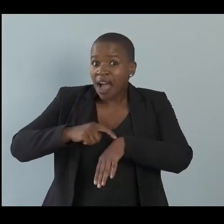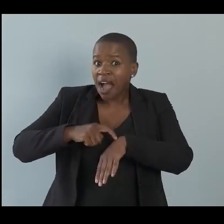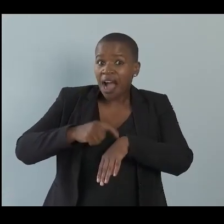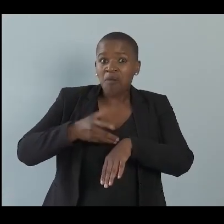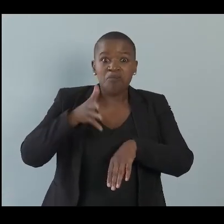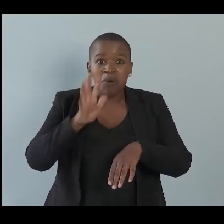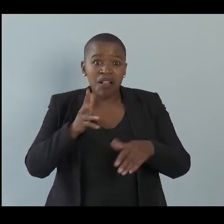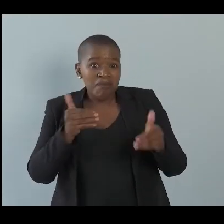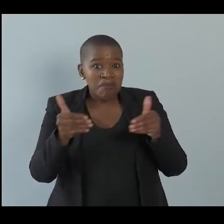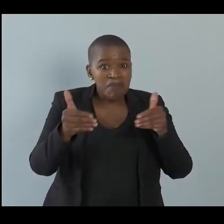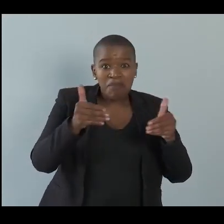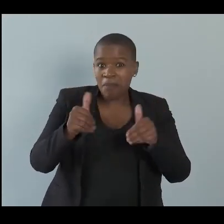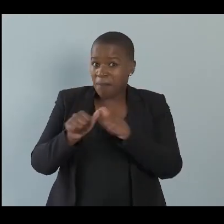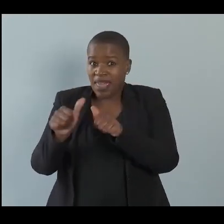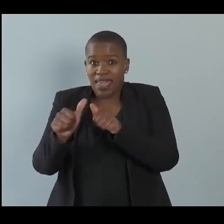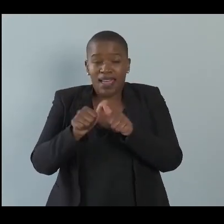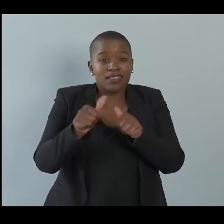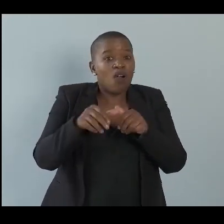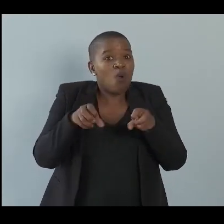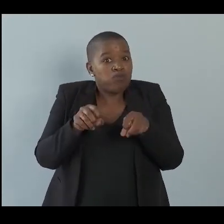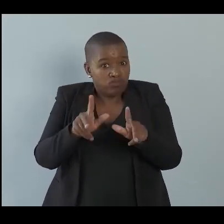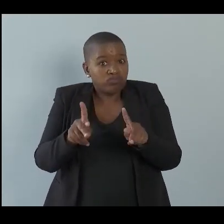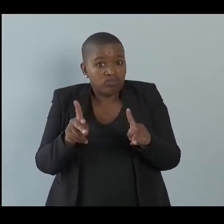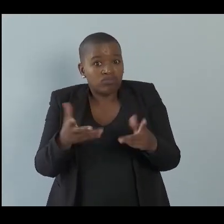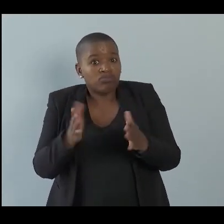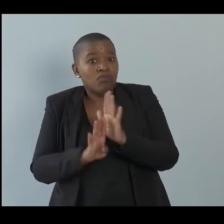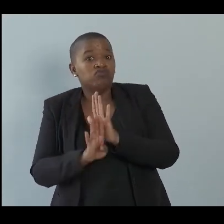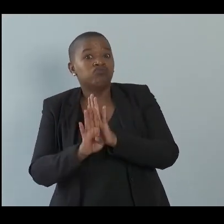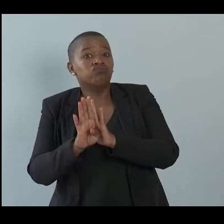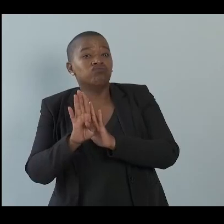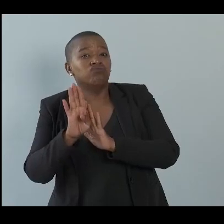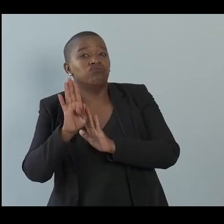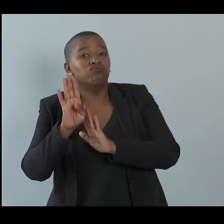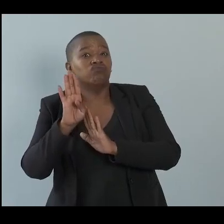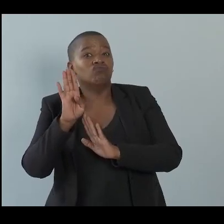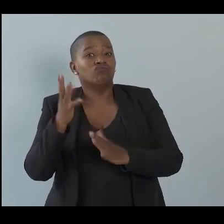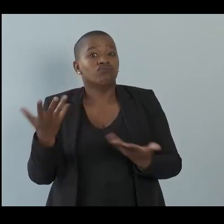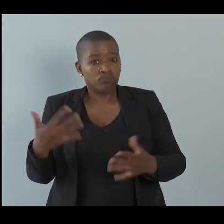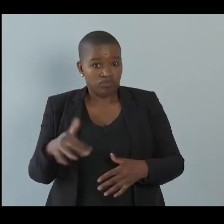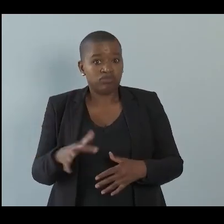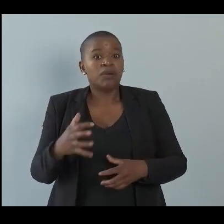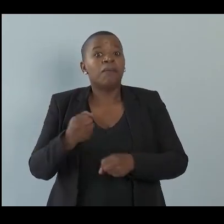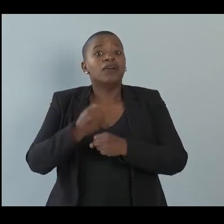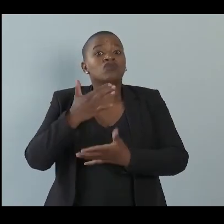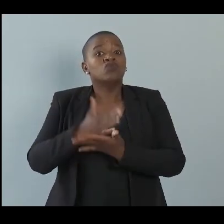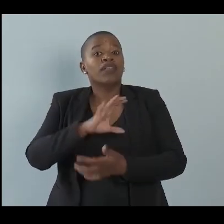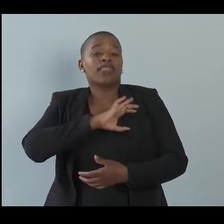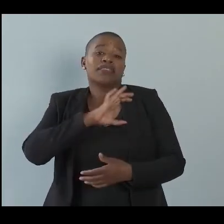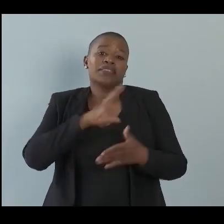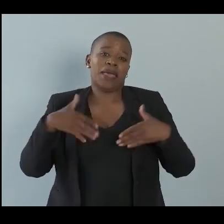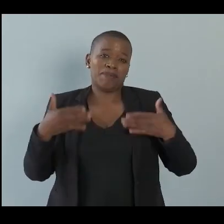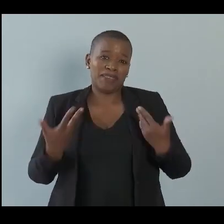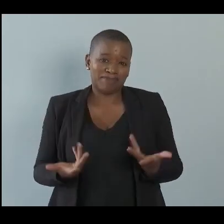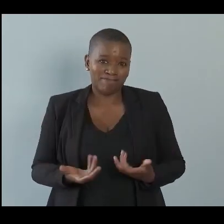really just, maintain and drive our market position and continue to deliver good sets of results. Charles de Villiers,